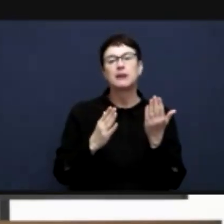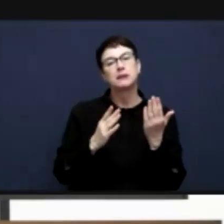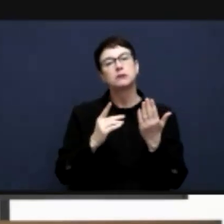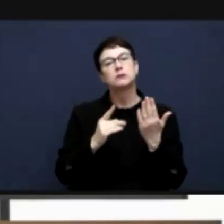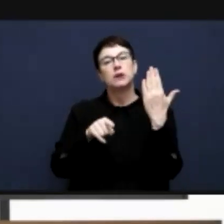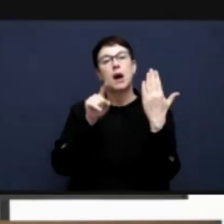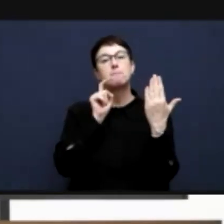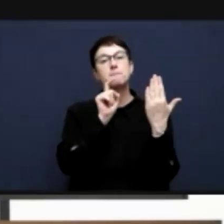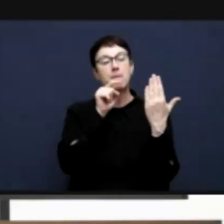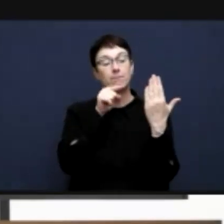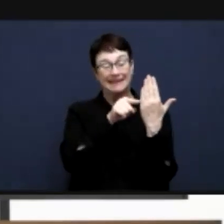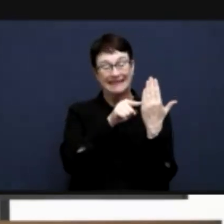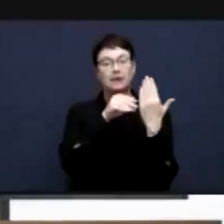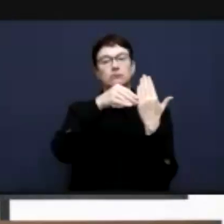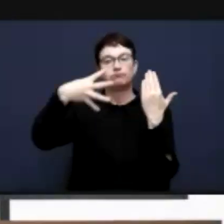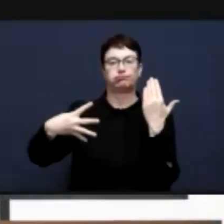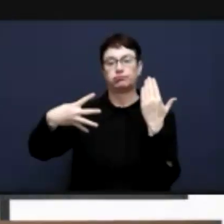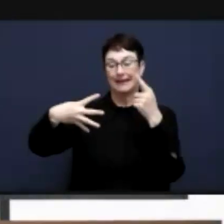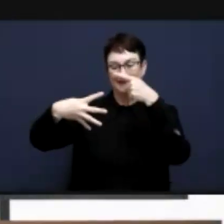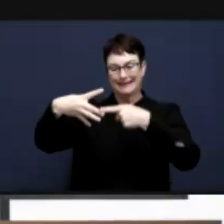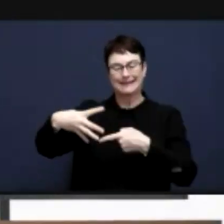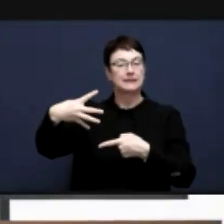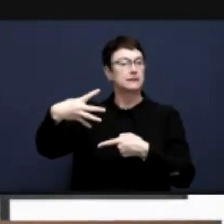with testing, to find everything that's relevant.